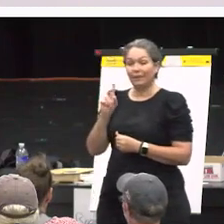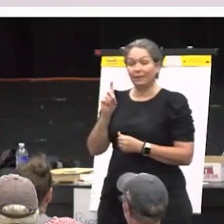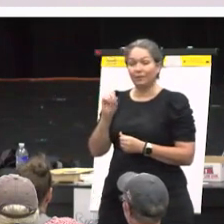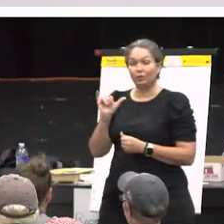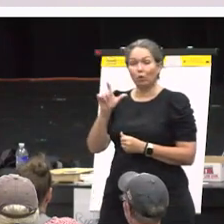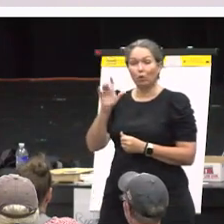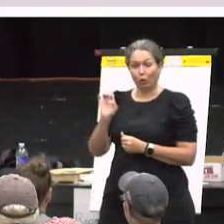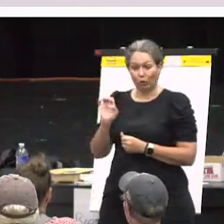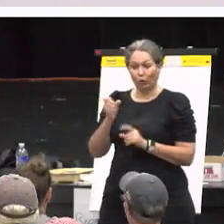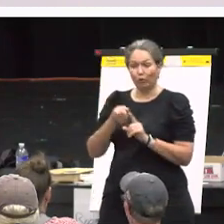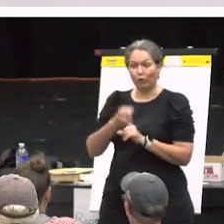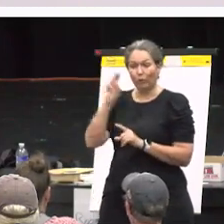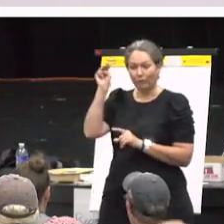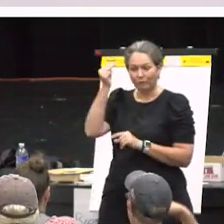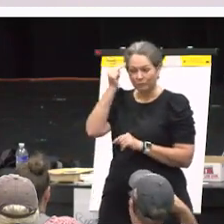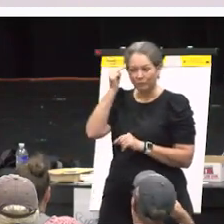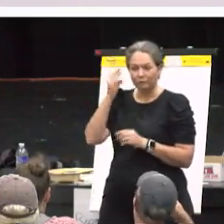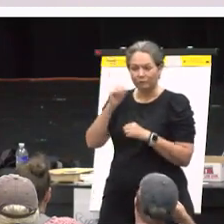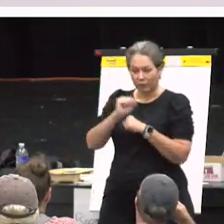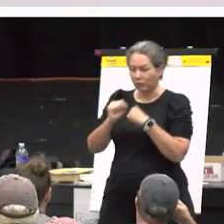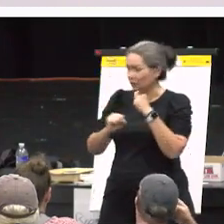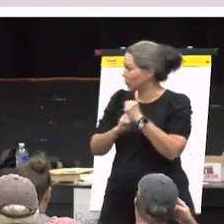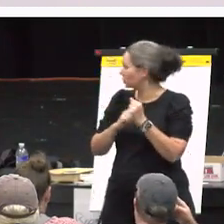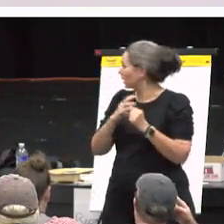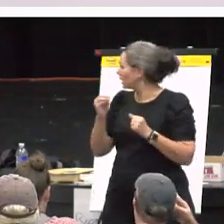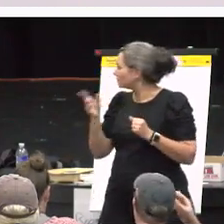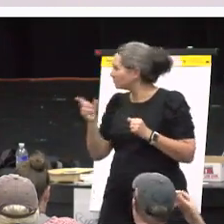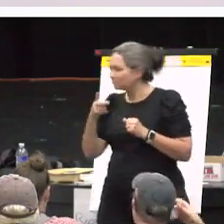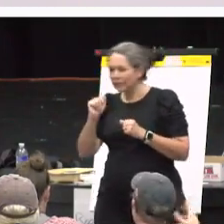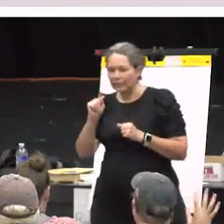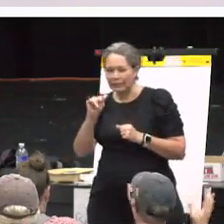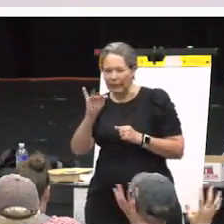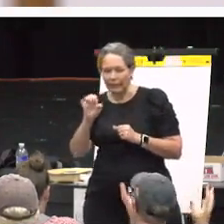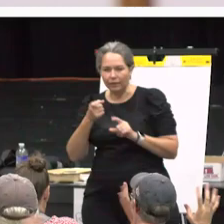the Montpelier Foundation and Katie Trouts from Montpelier Live.